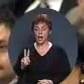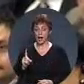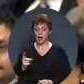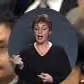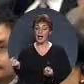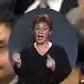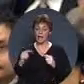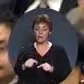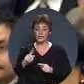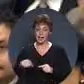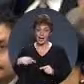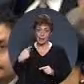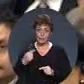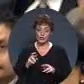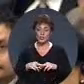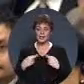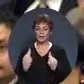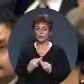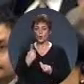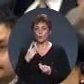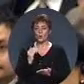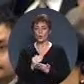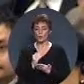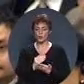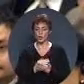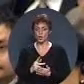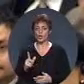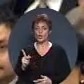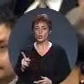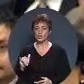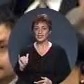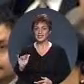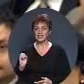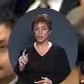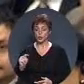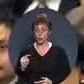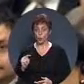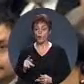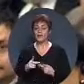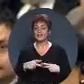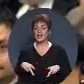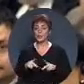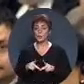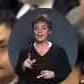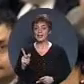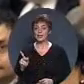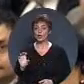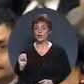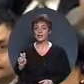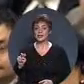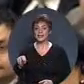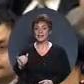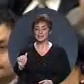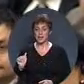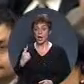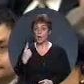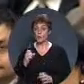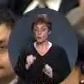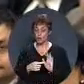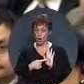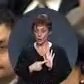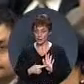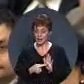to accompany me to the next meeting for the Kyoto Protocol in Kenya so that we can